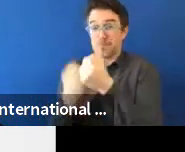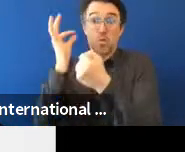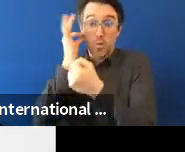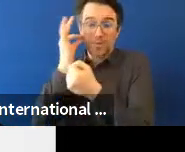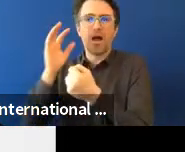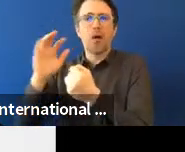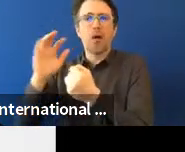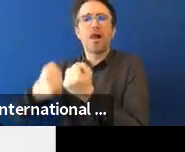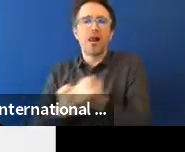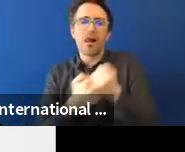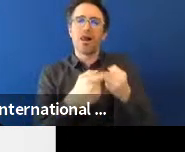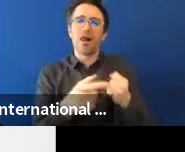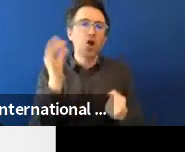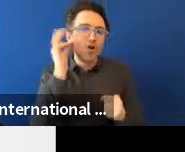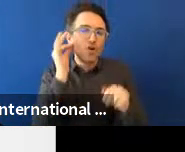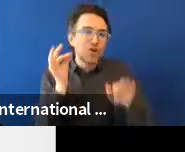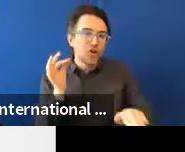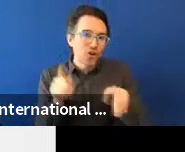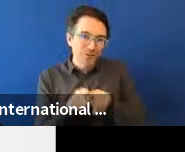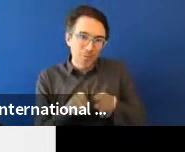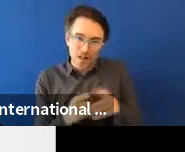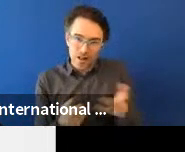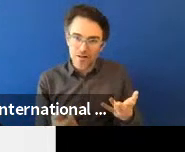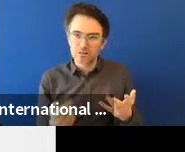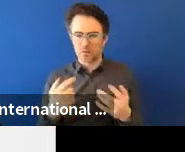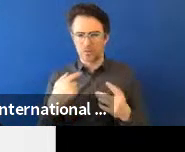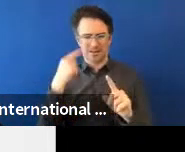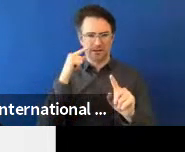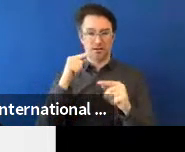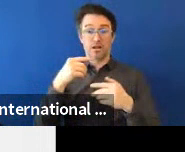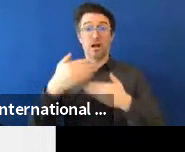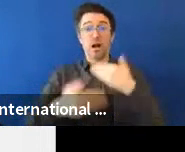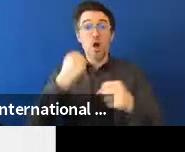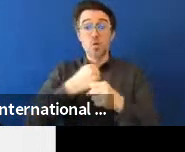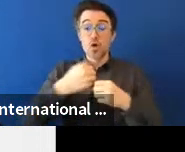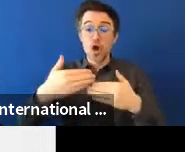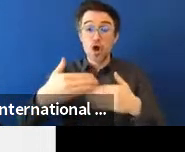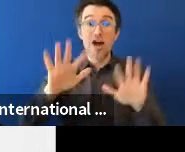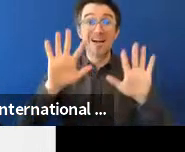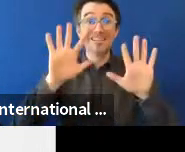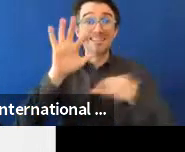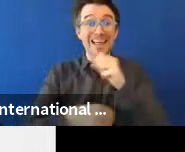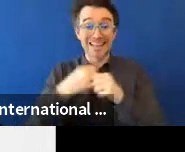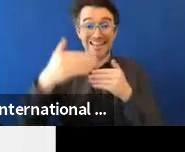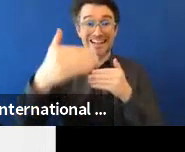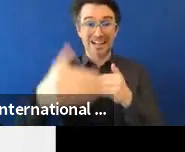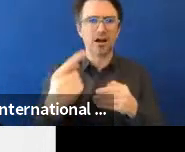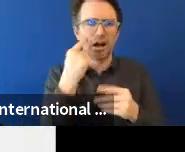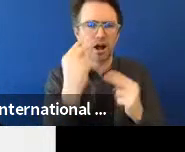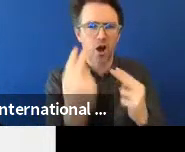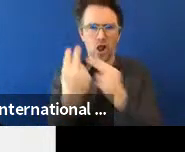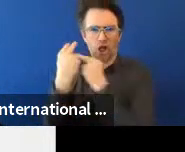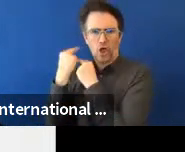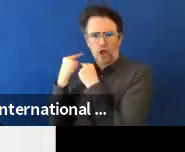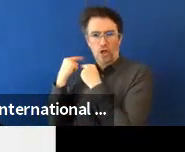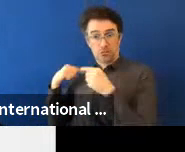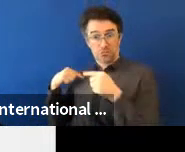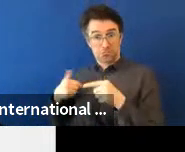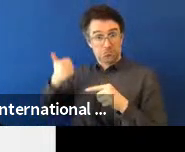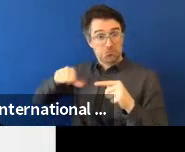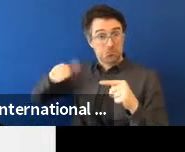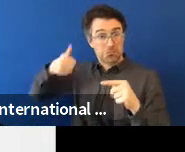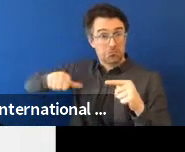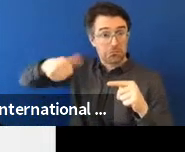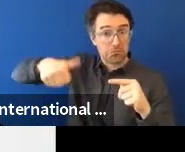development. Also, local governments have introduced a number of policies that gave priority to families